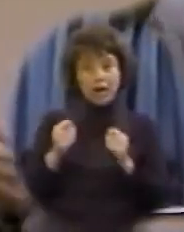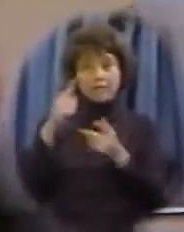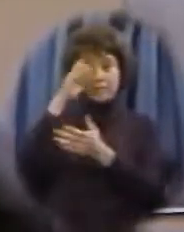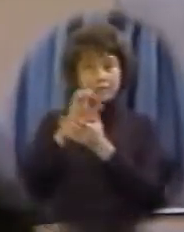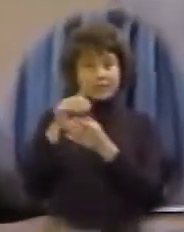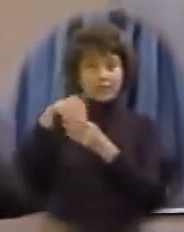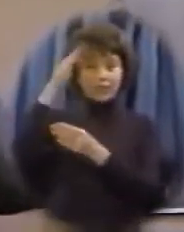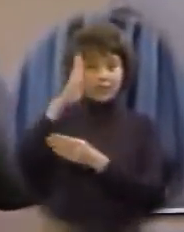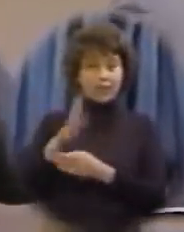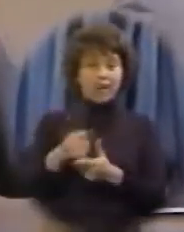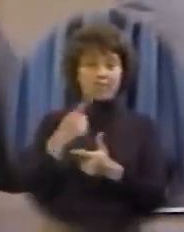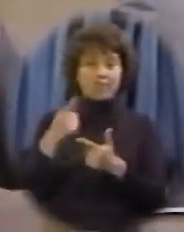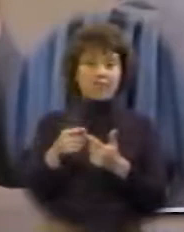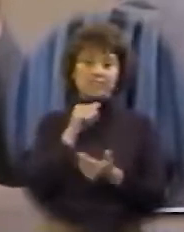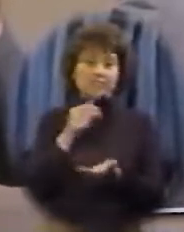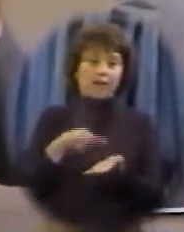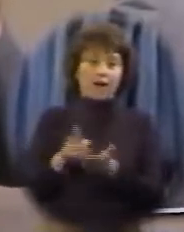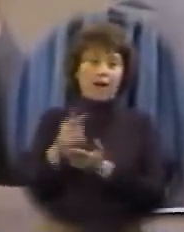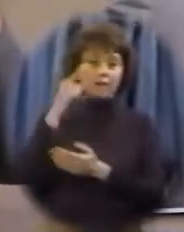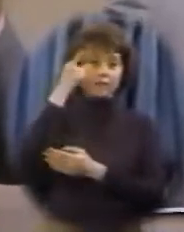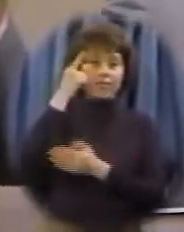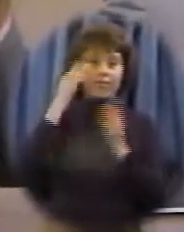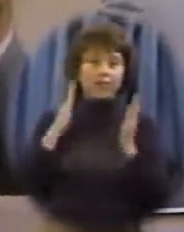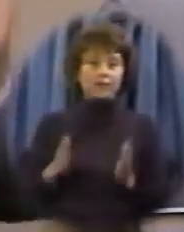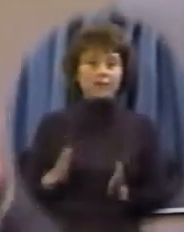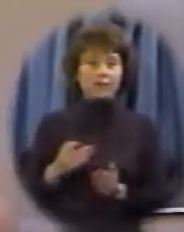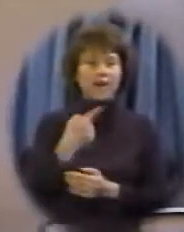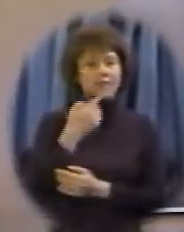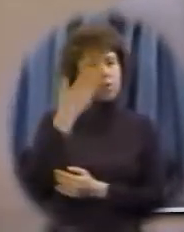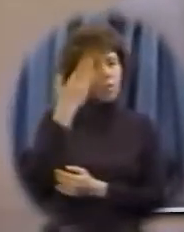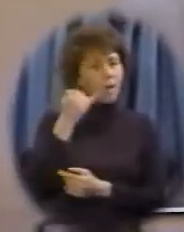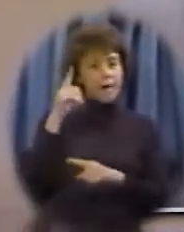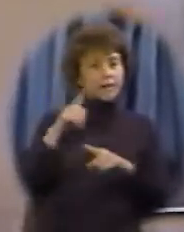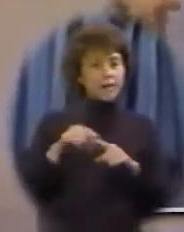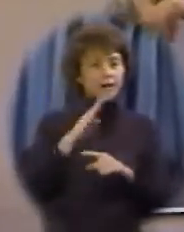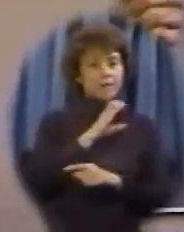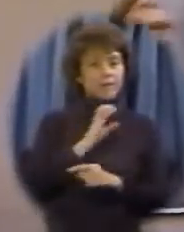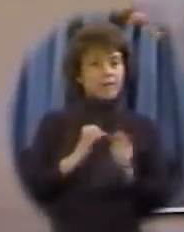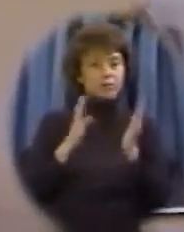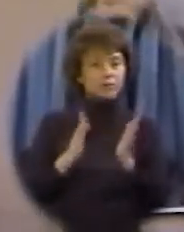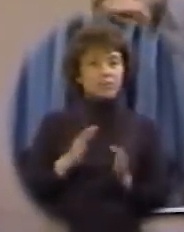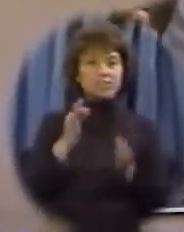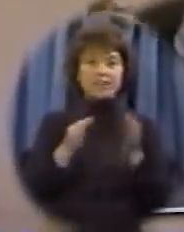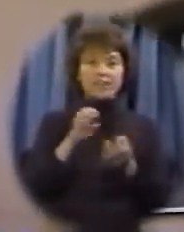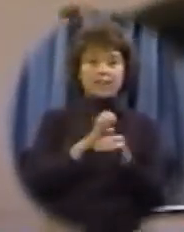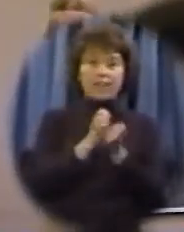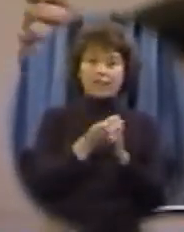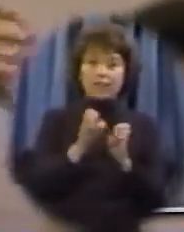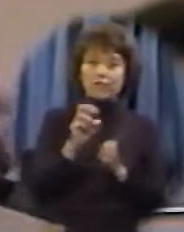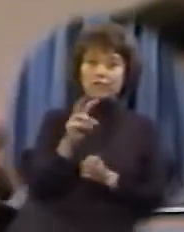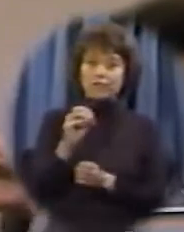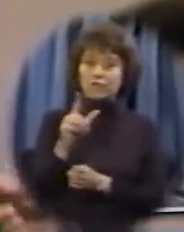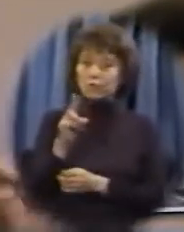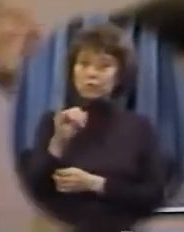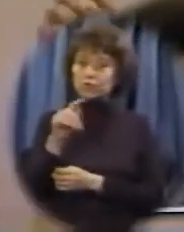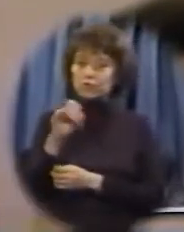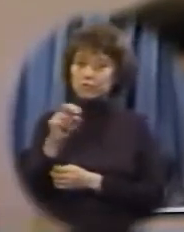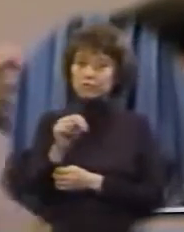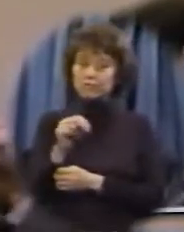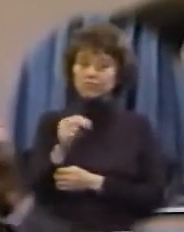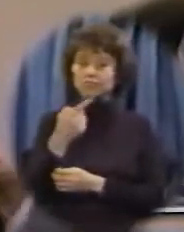I said, why could it not be a Christian? He said, evolution says that man did not fall,